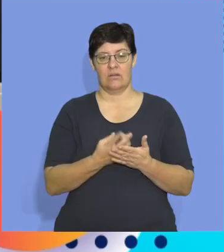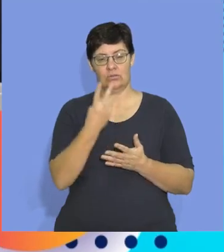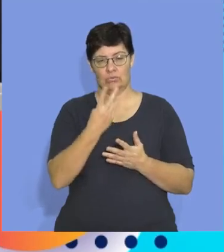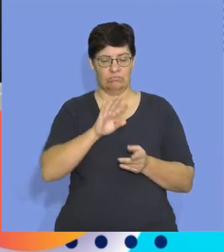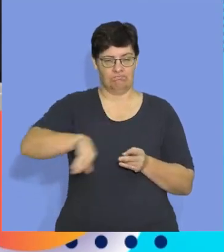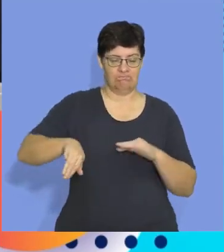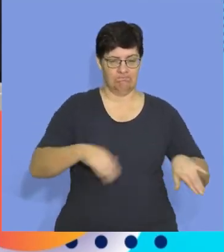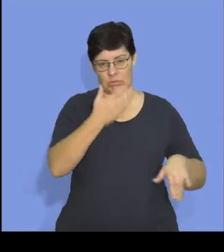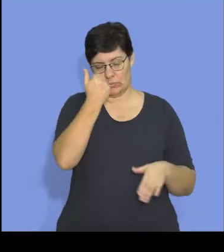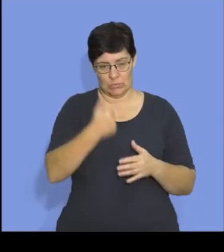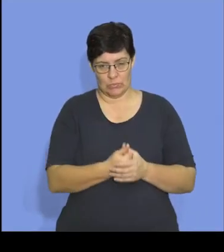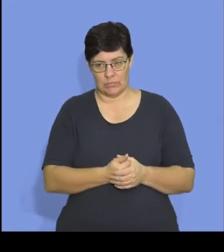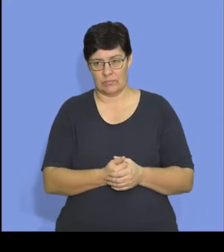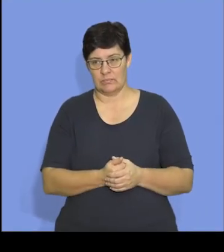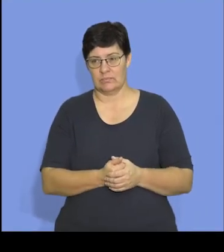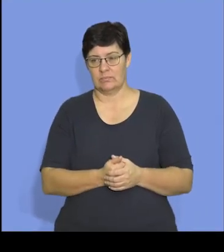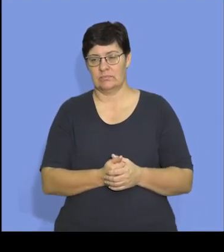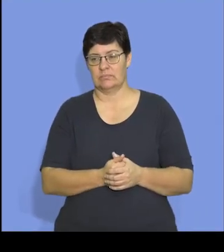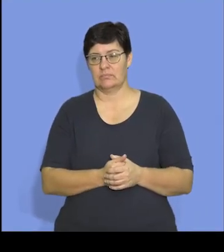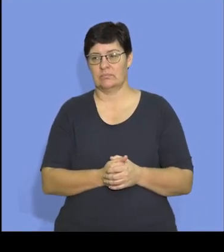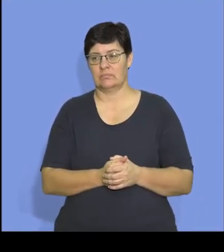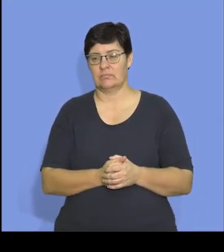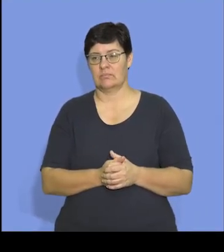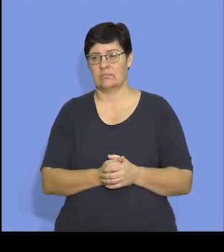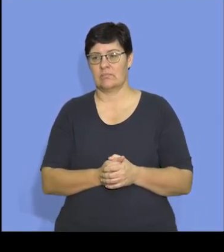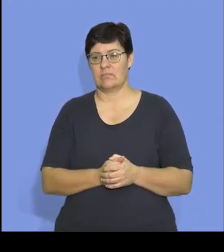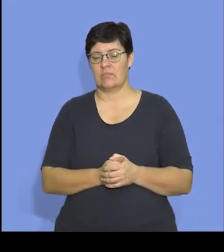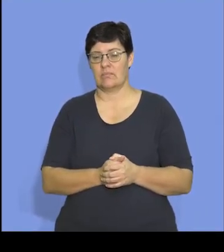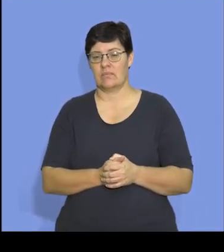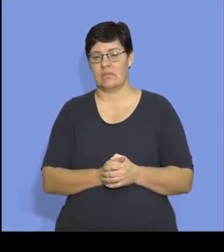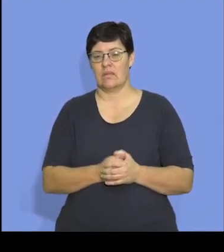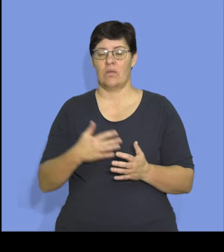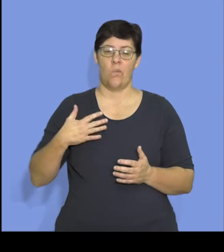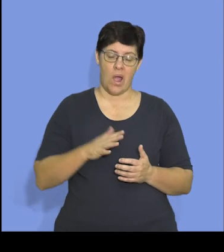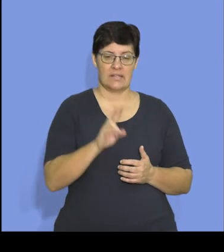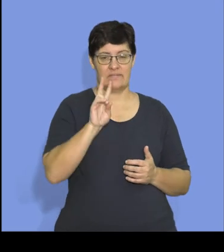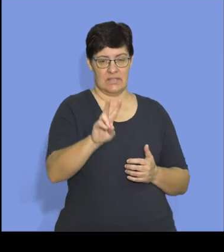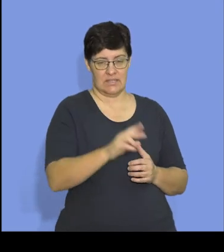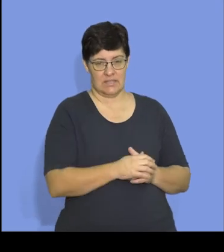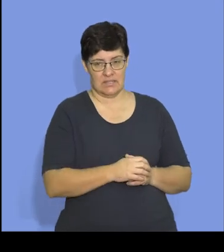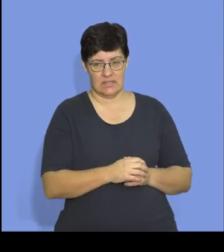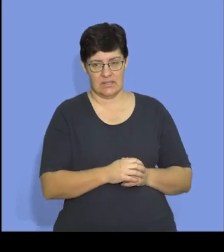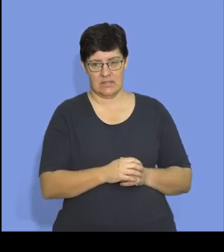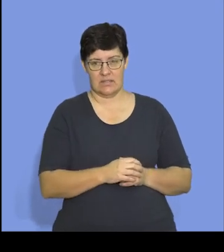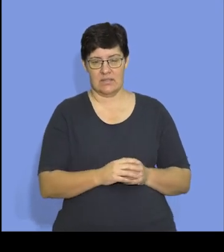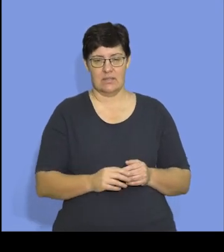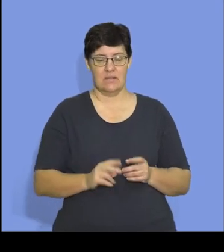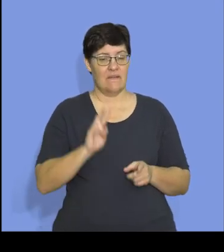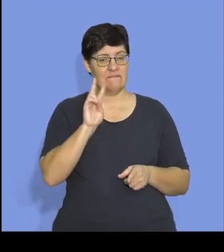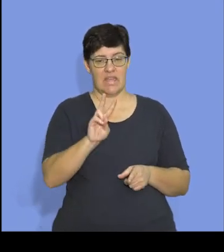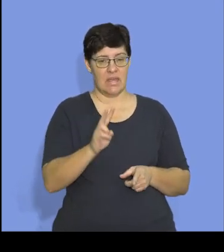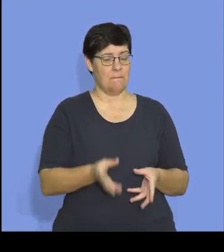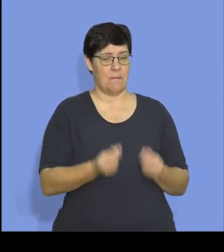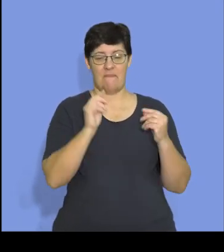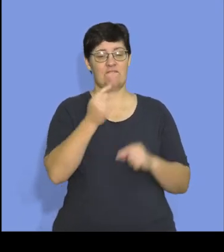unknowns, okay? So then they wanted V. I can't find V until I know